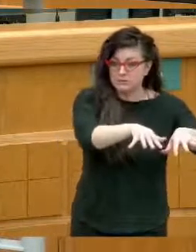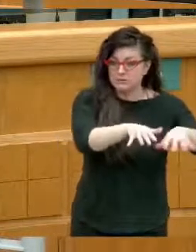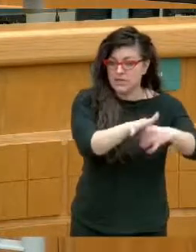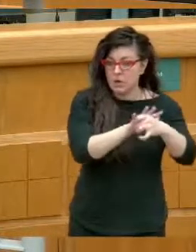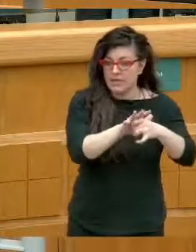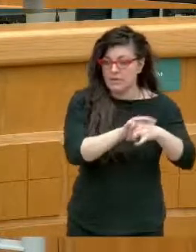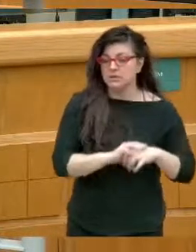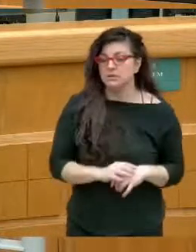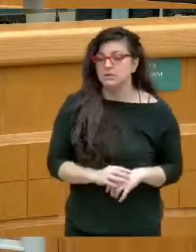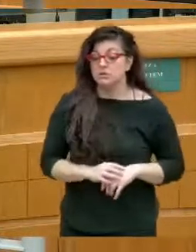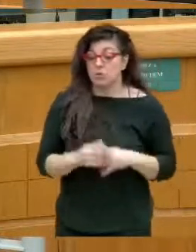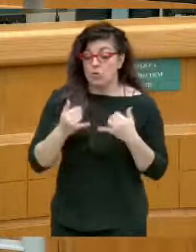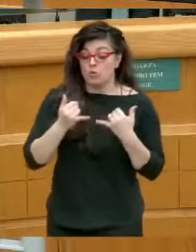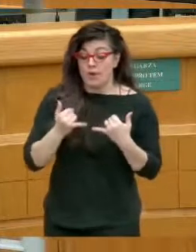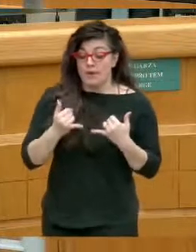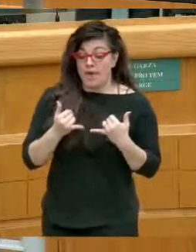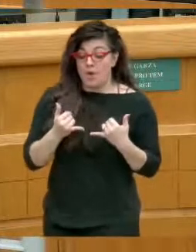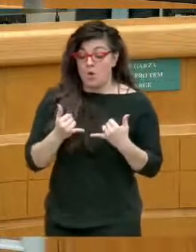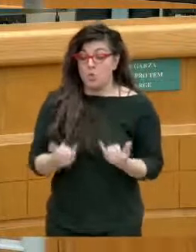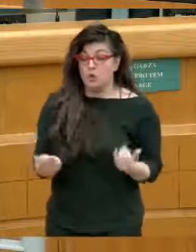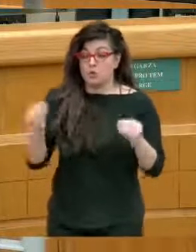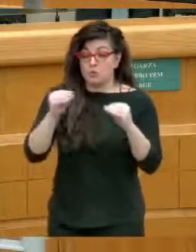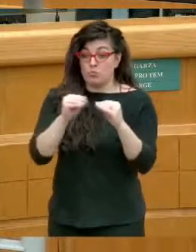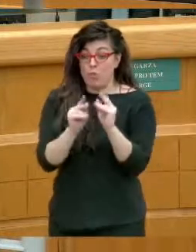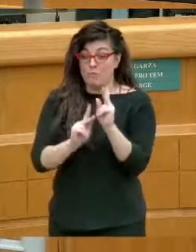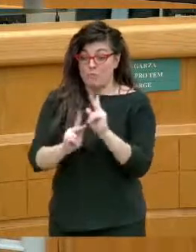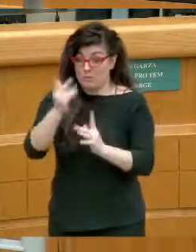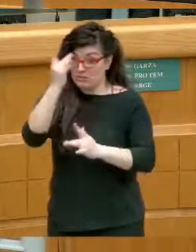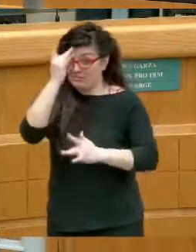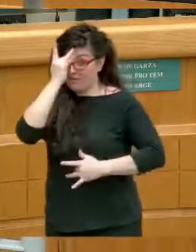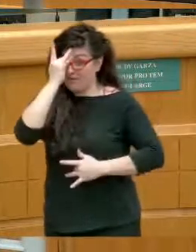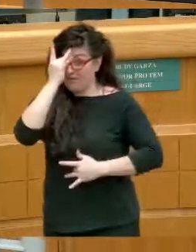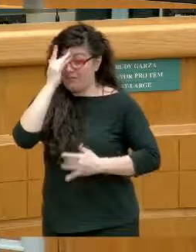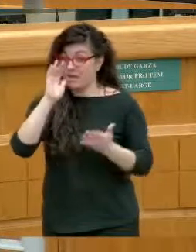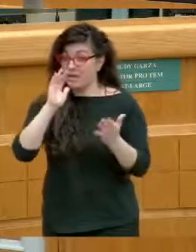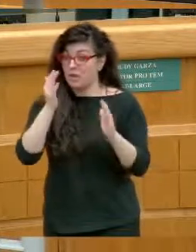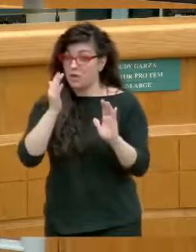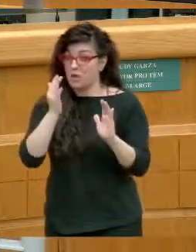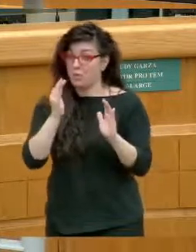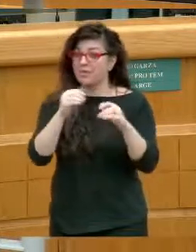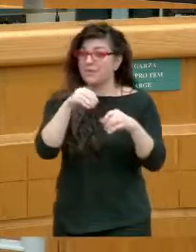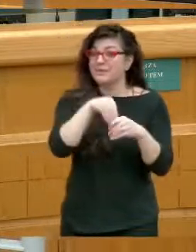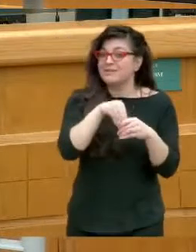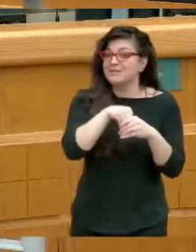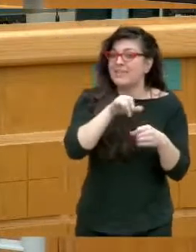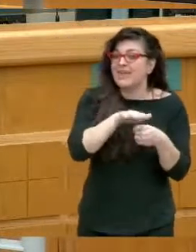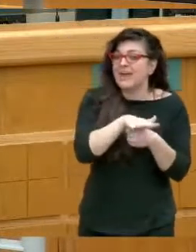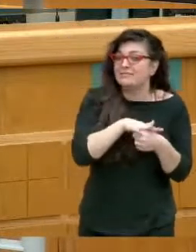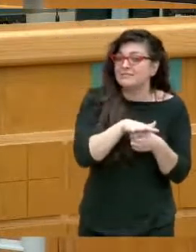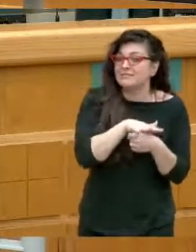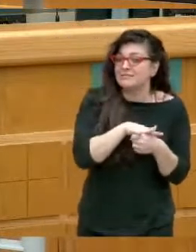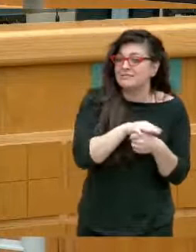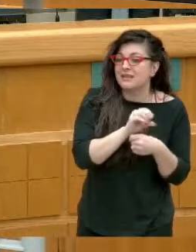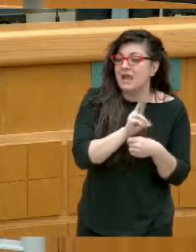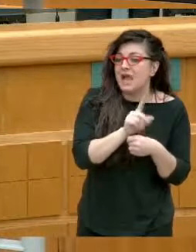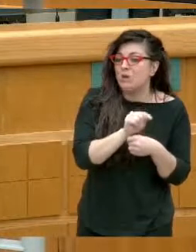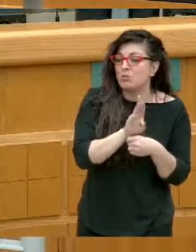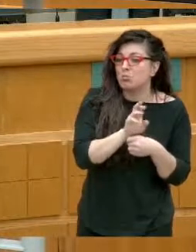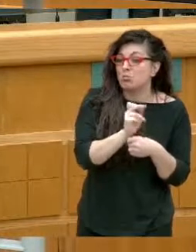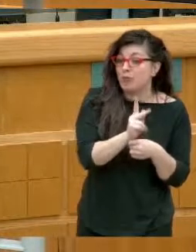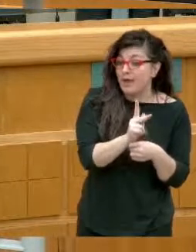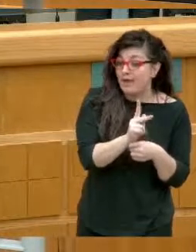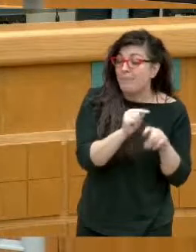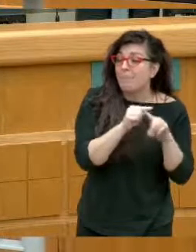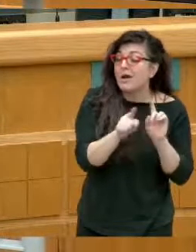the beginning, there's more people infected in the Coastal Bend than there are inside of that potential outbreak area. But this is like one